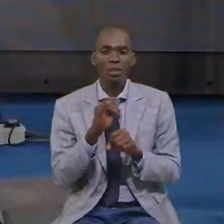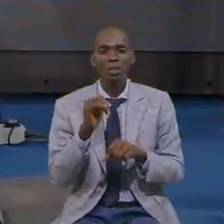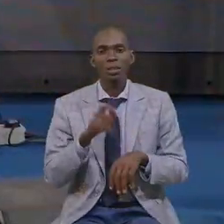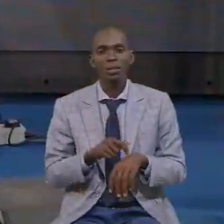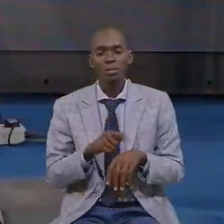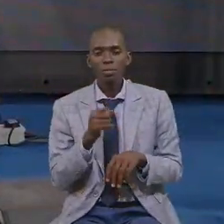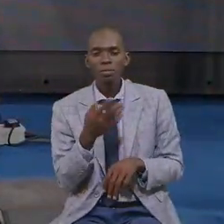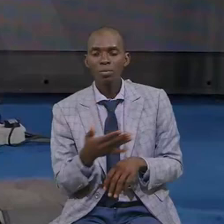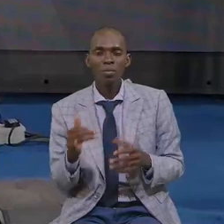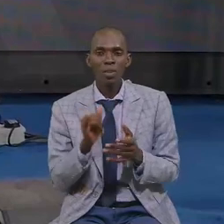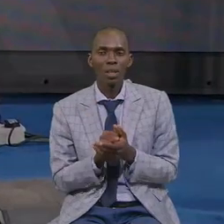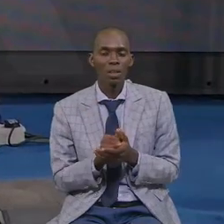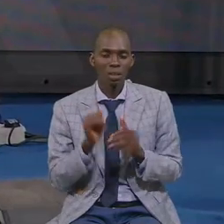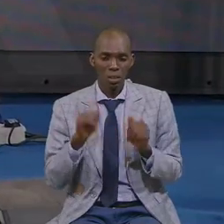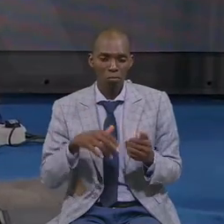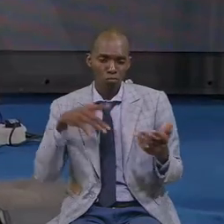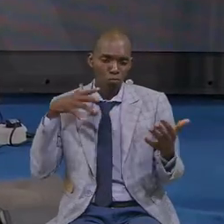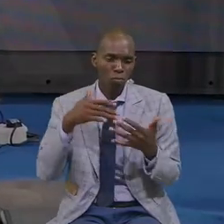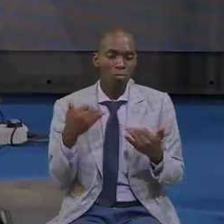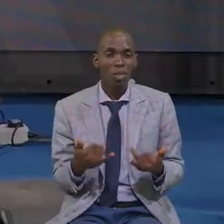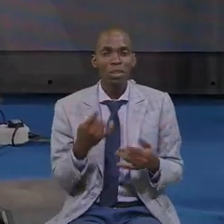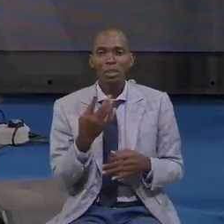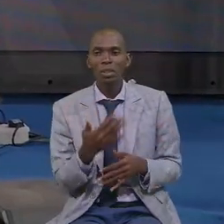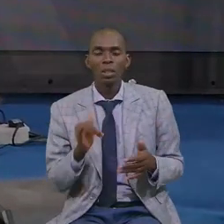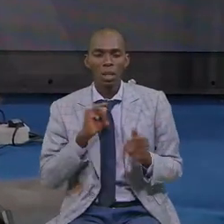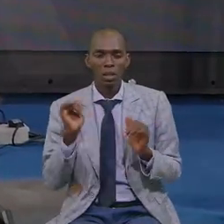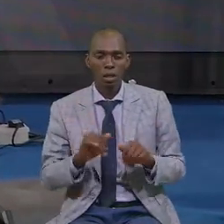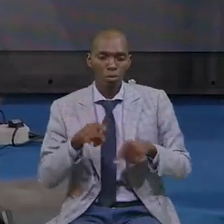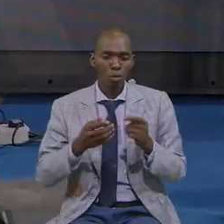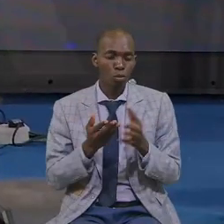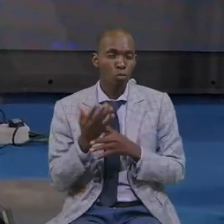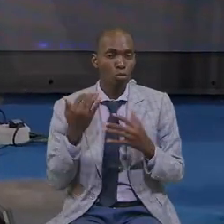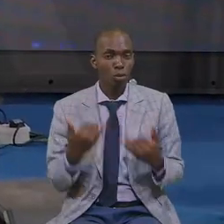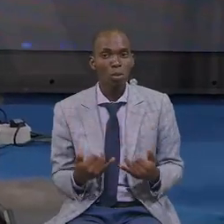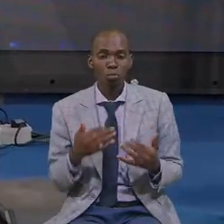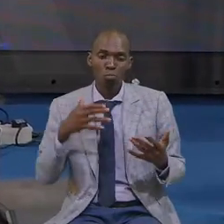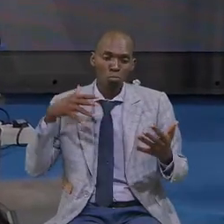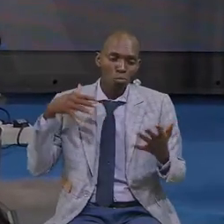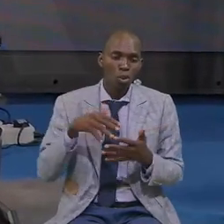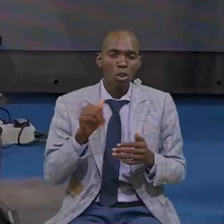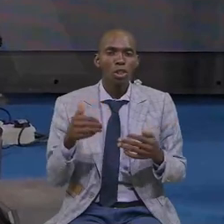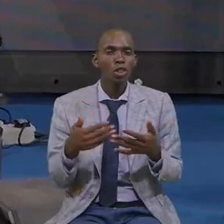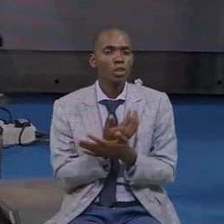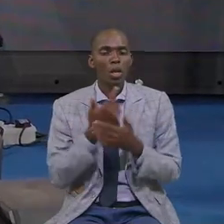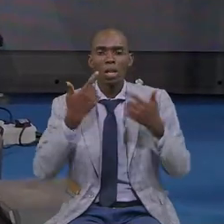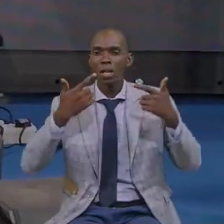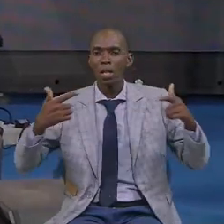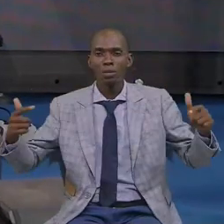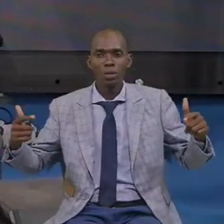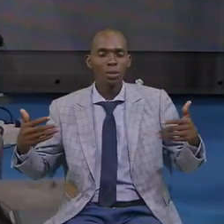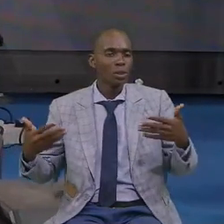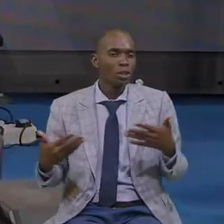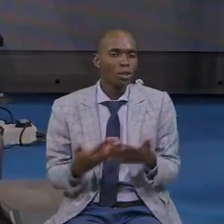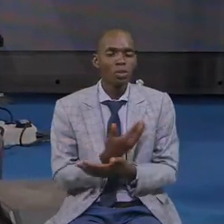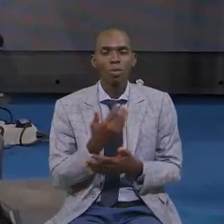can study now and the things I can go through now, you know, studying a new language, studying a new art,